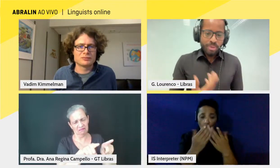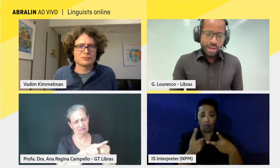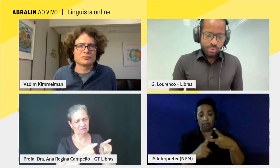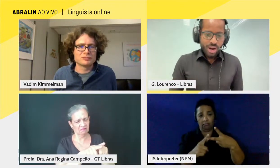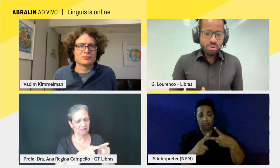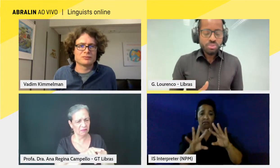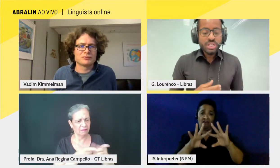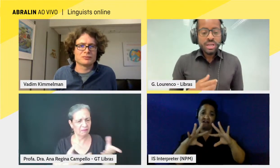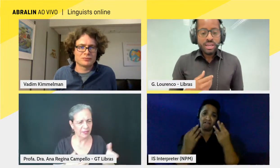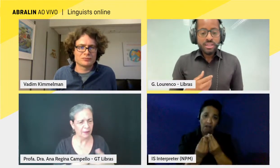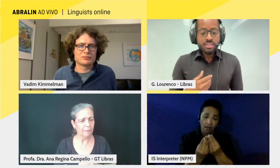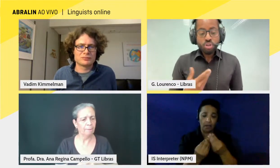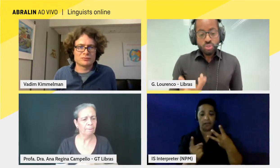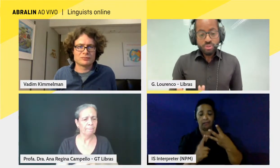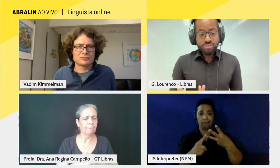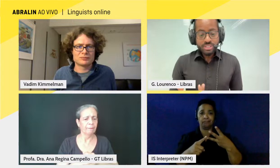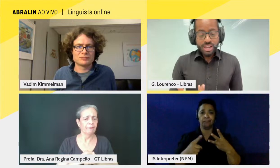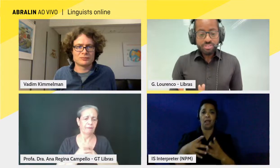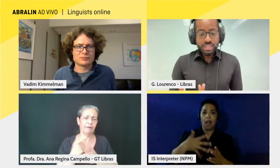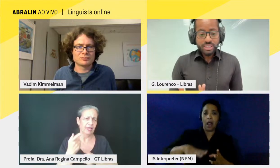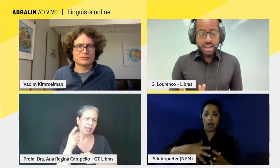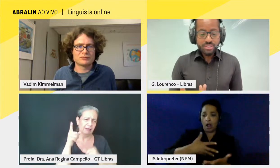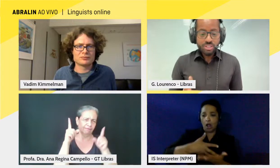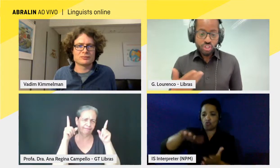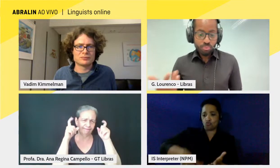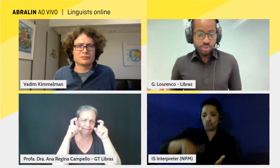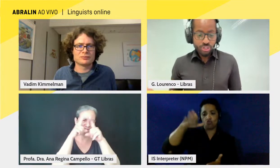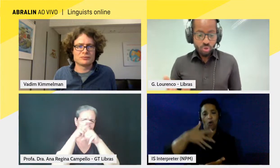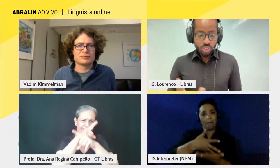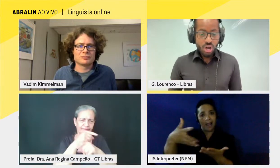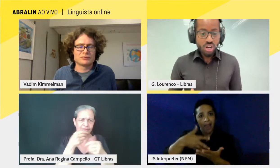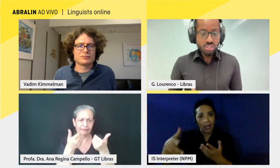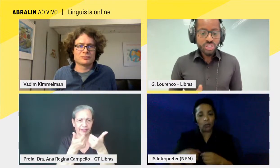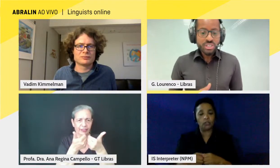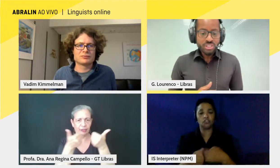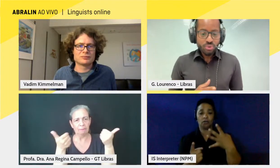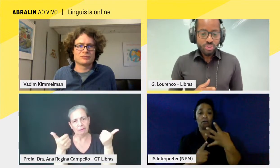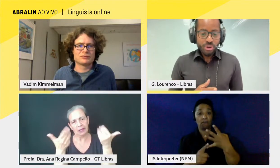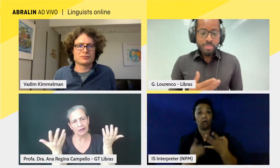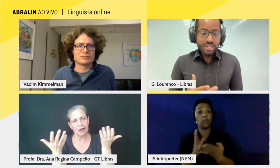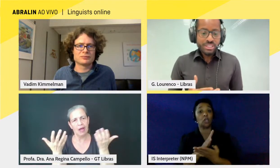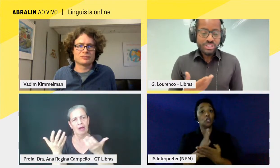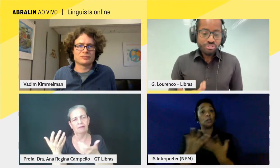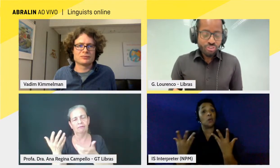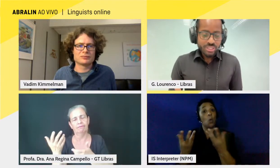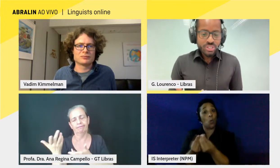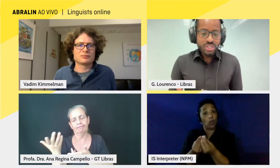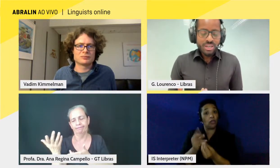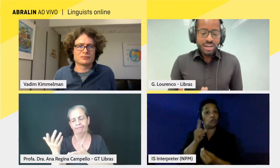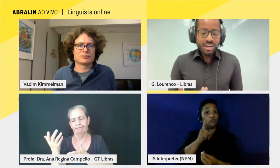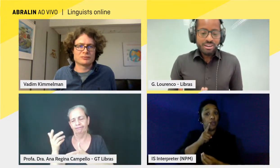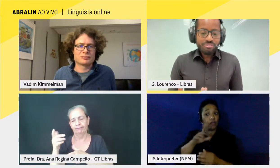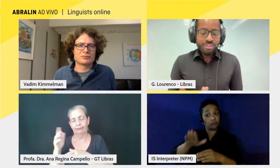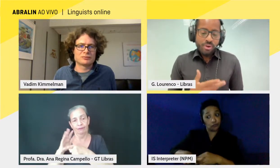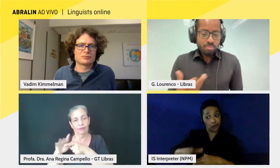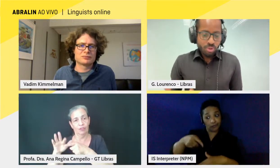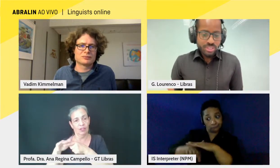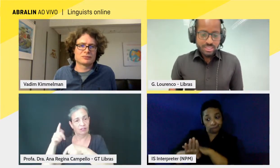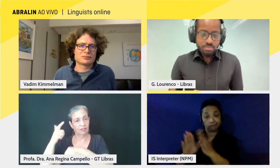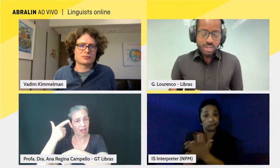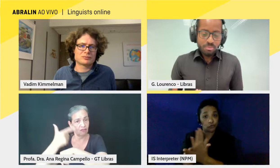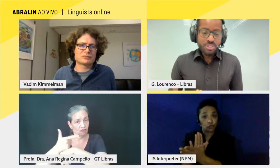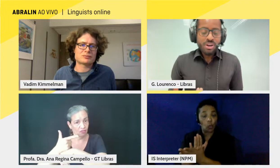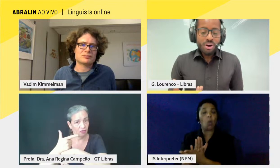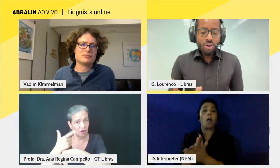language background, and also if the deaf kid has an interpreter or not. So there are many different variables